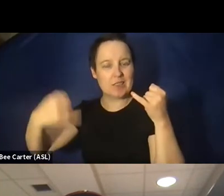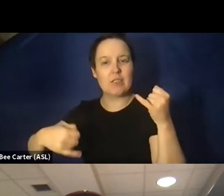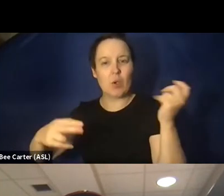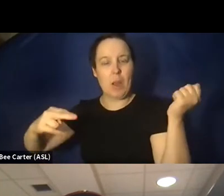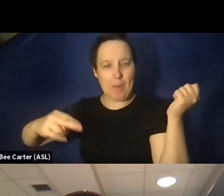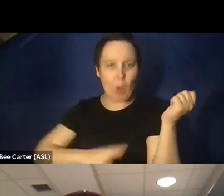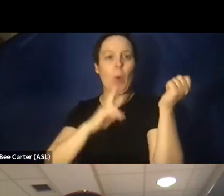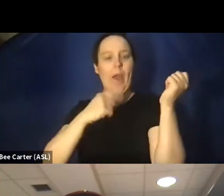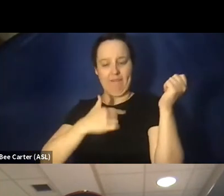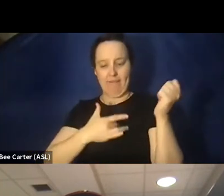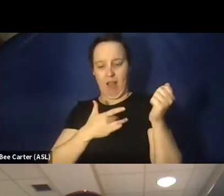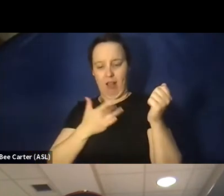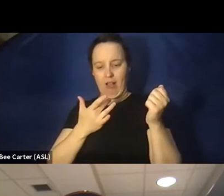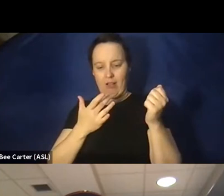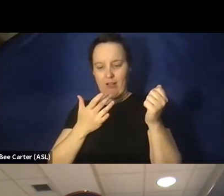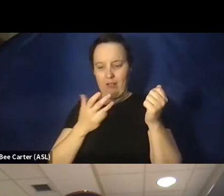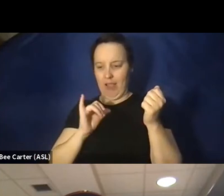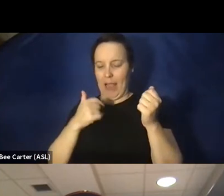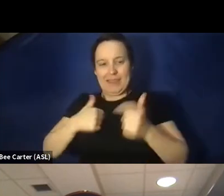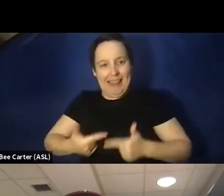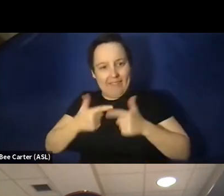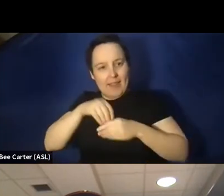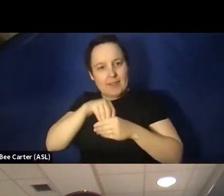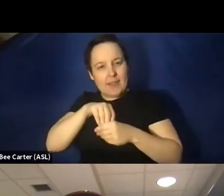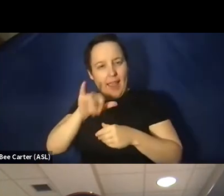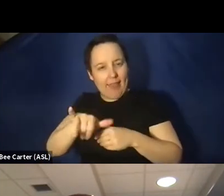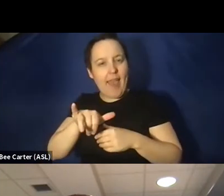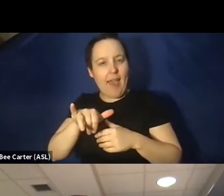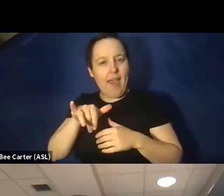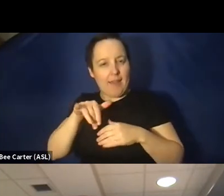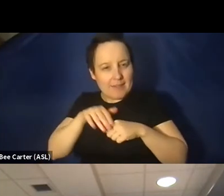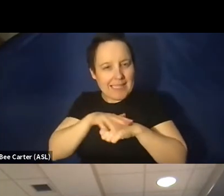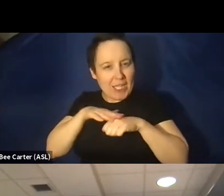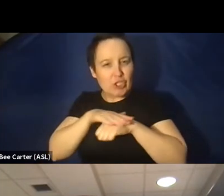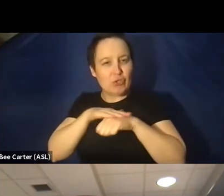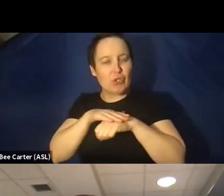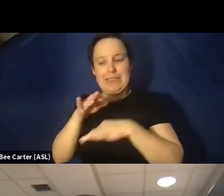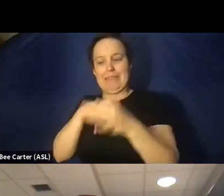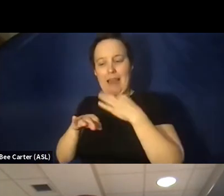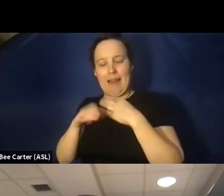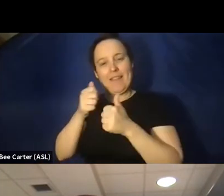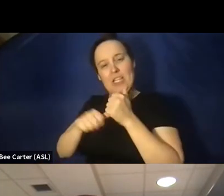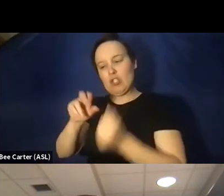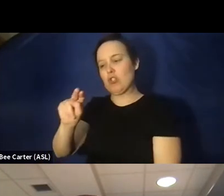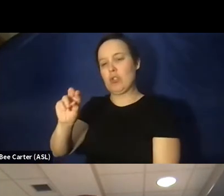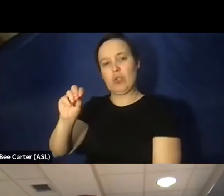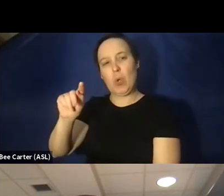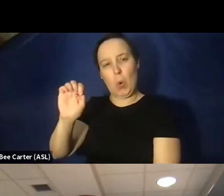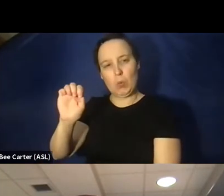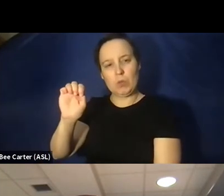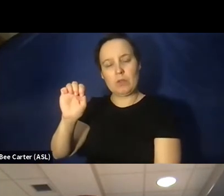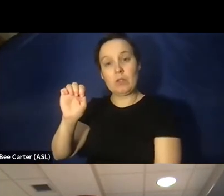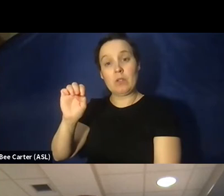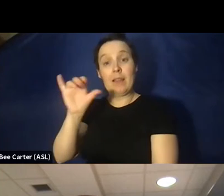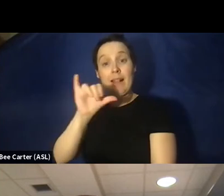So I was living in that texture, really, more than I was living in the experience of the notes. And like you, I did